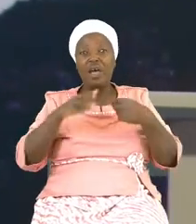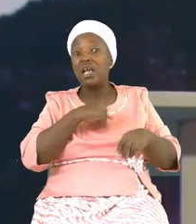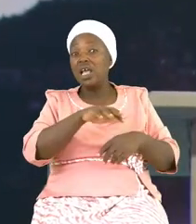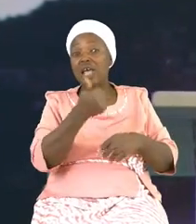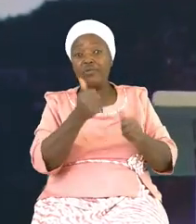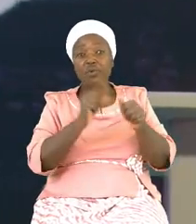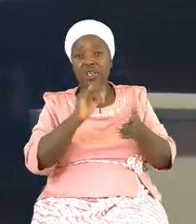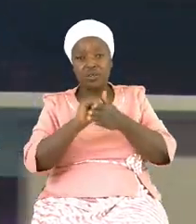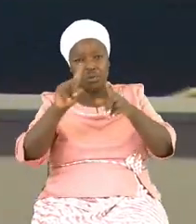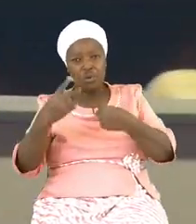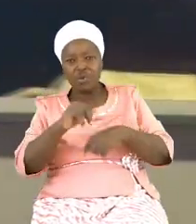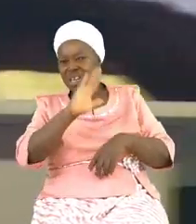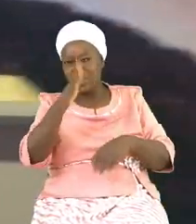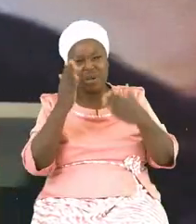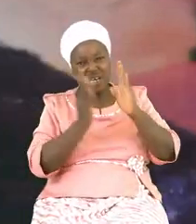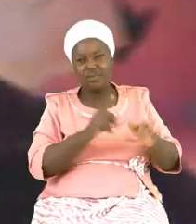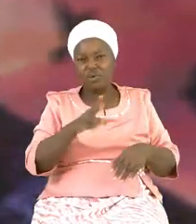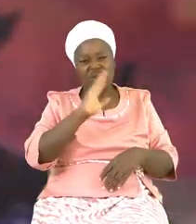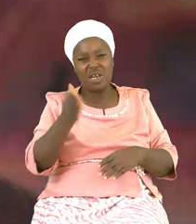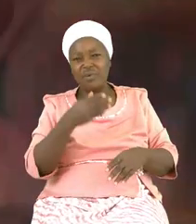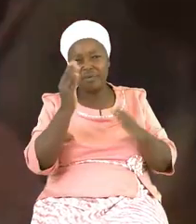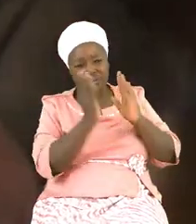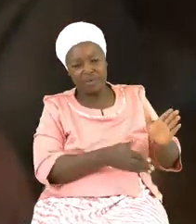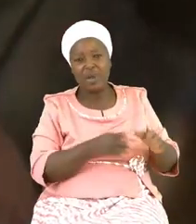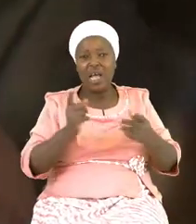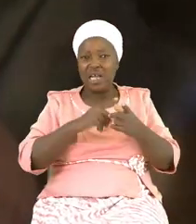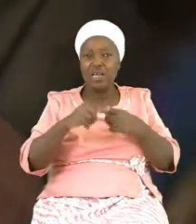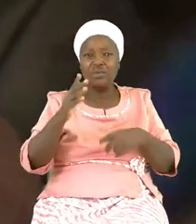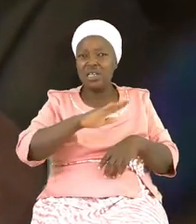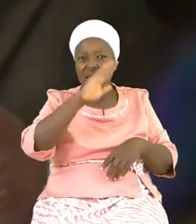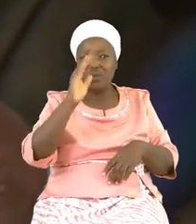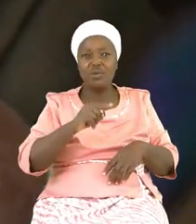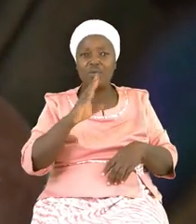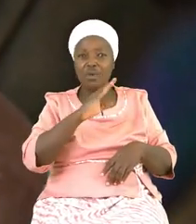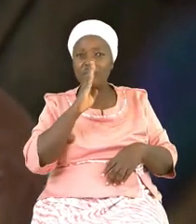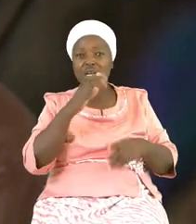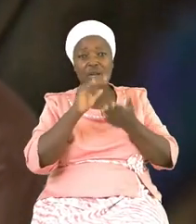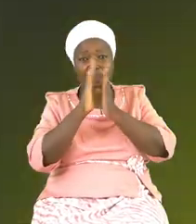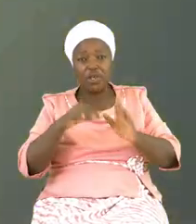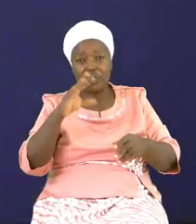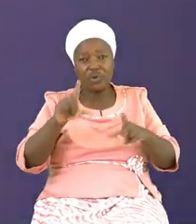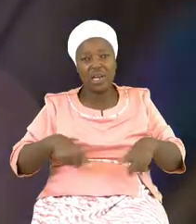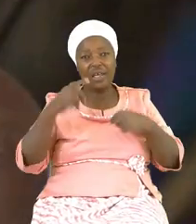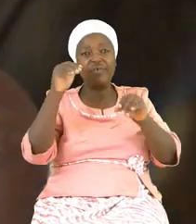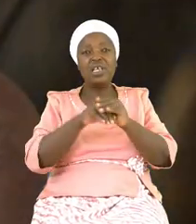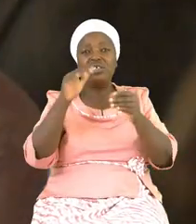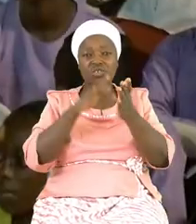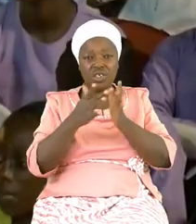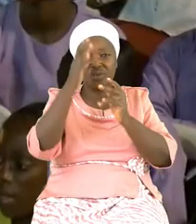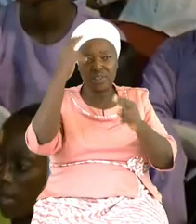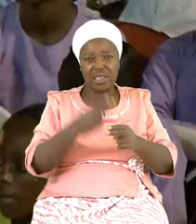you. He will never forsake you. And he will be the peace of your life in Jesus'